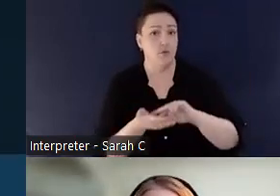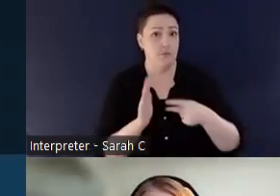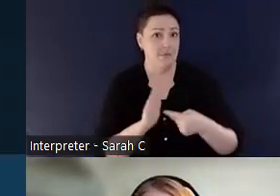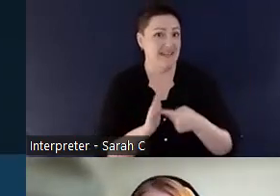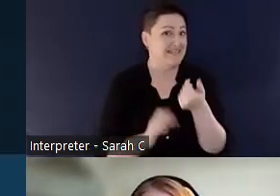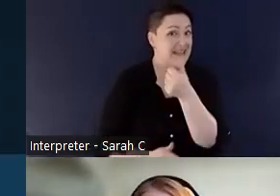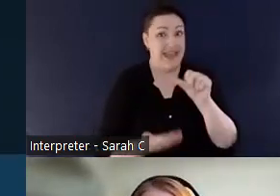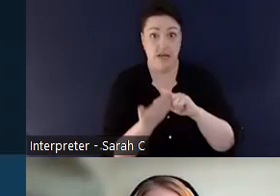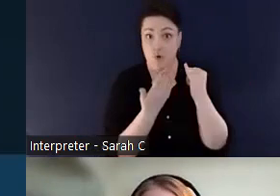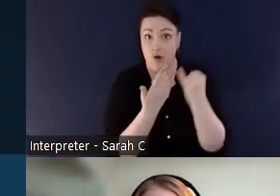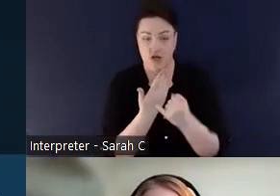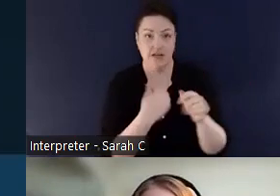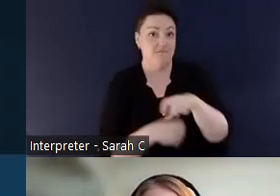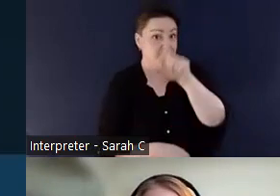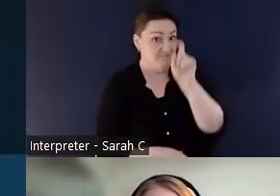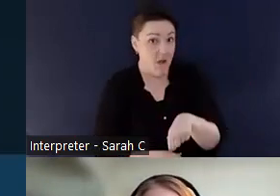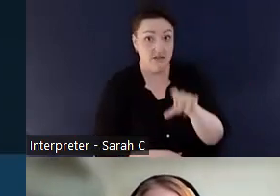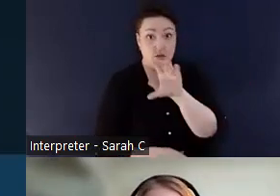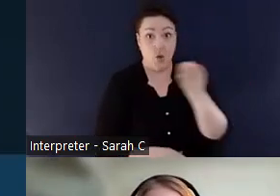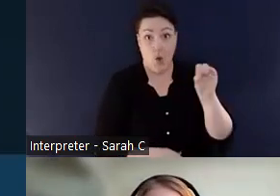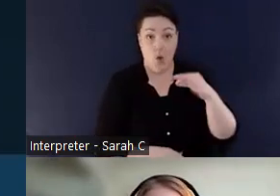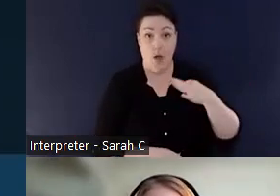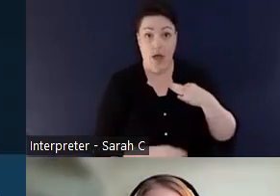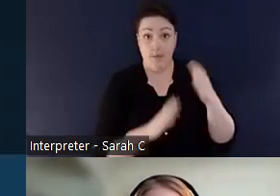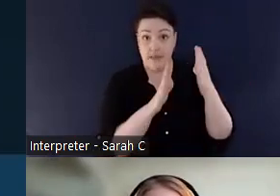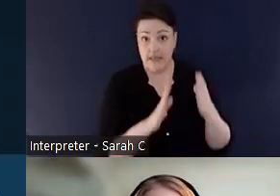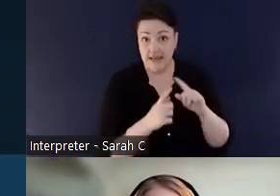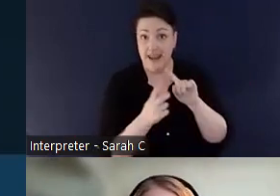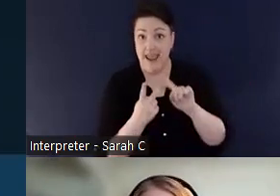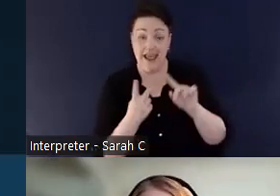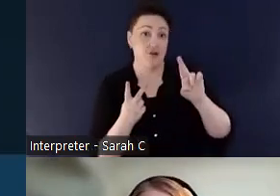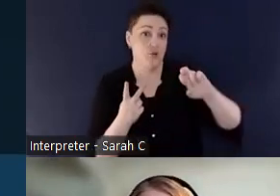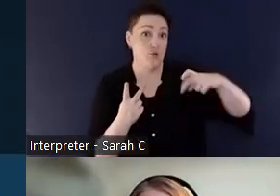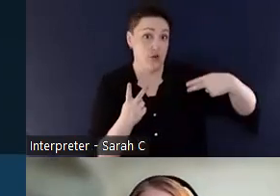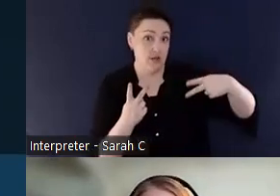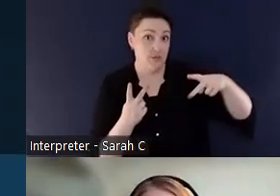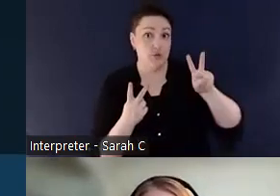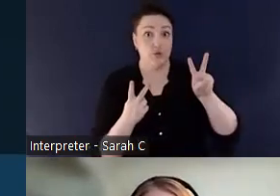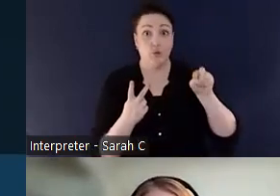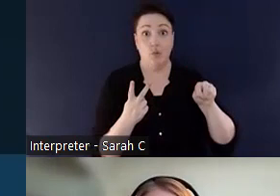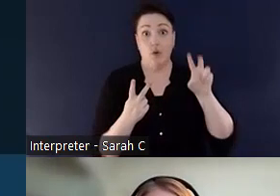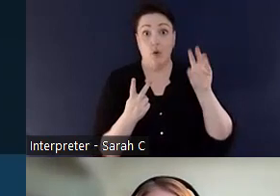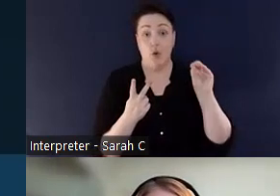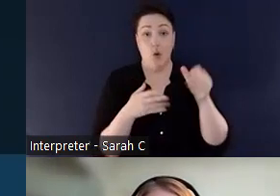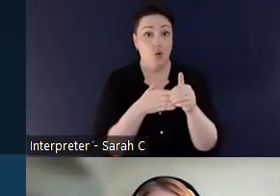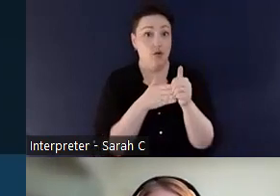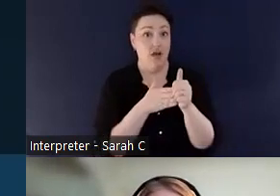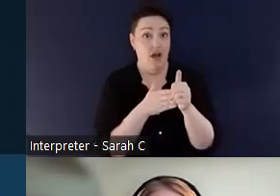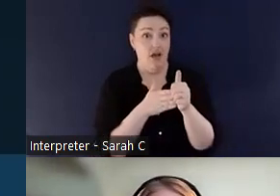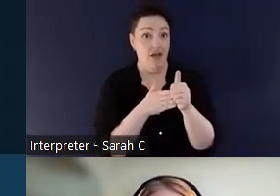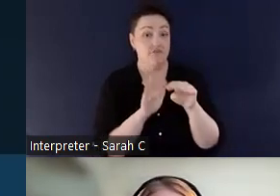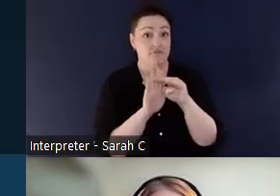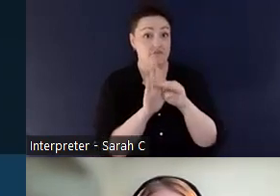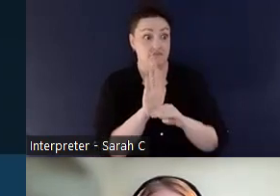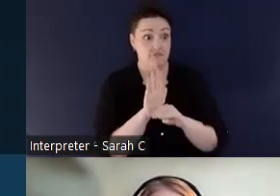include a co-applicant. And are the REAP 2.0 guidelines viewable at this time? We can